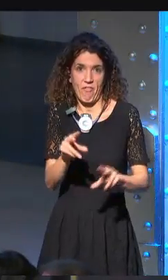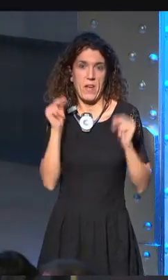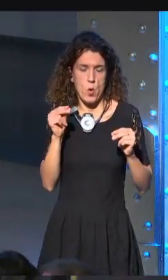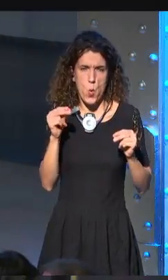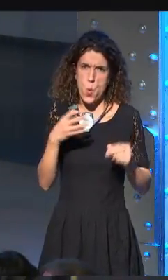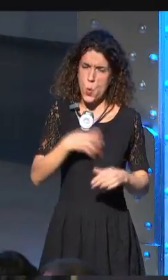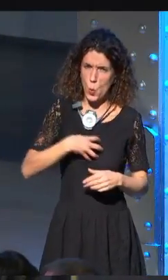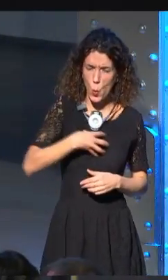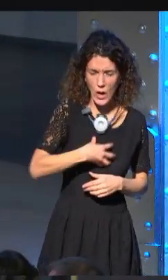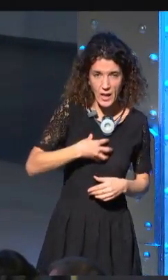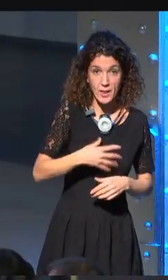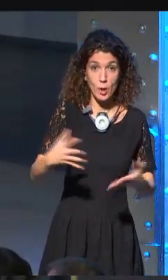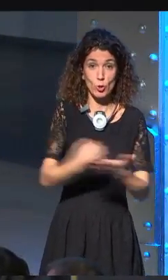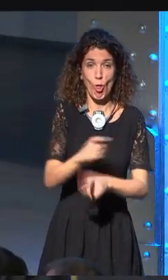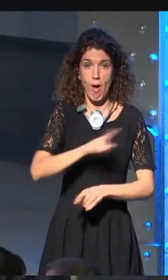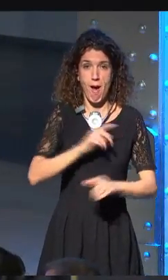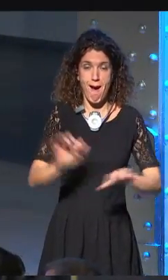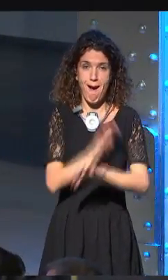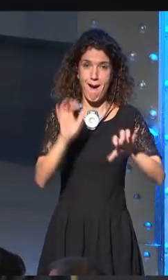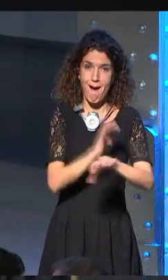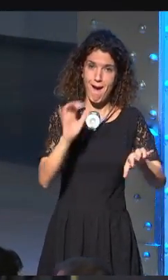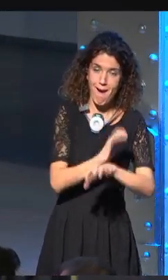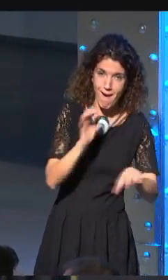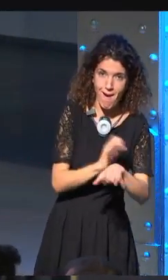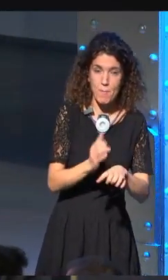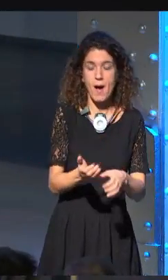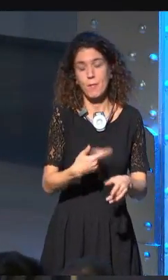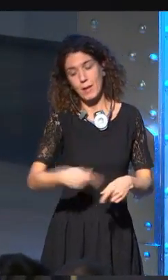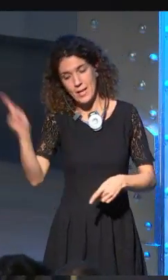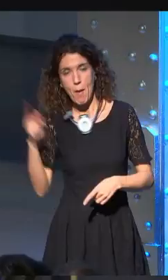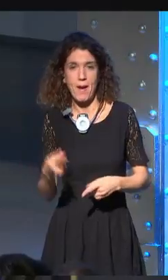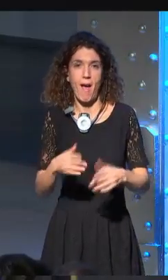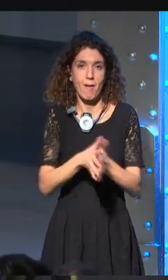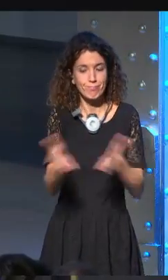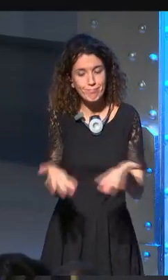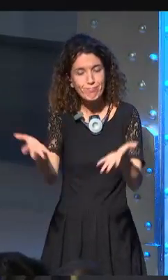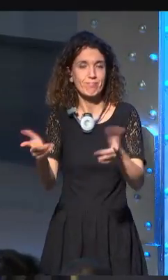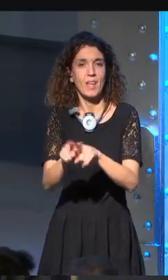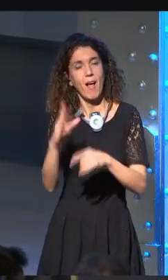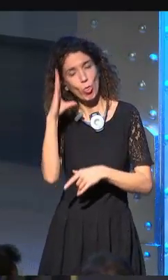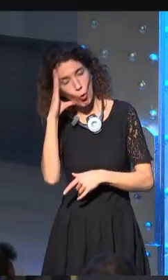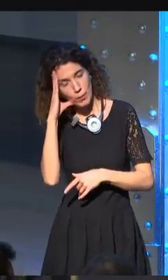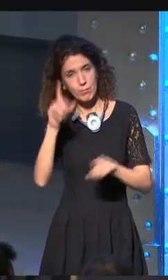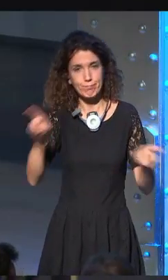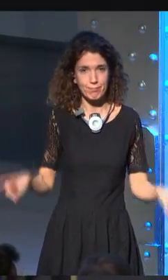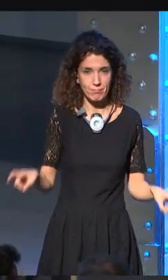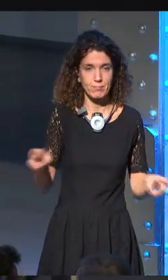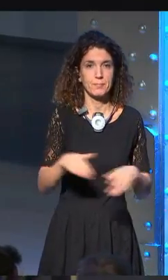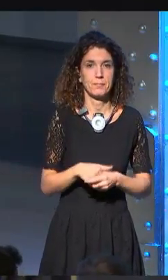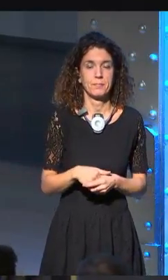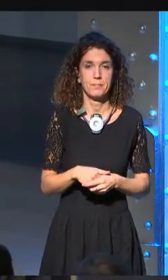Everyone laughs and encourages me to go get some rest, so I do. And a few hours later,